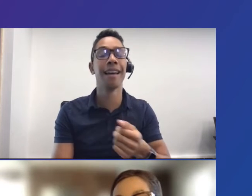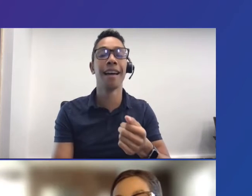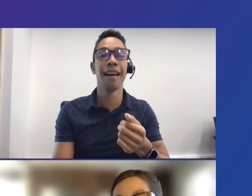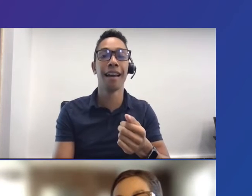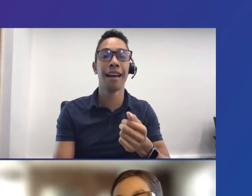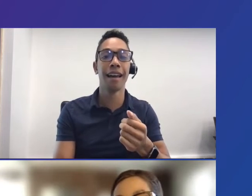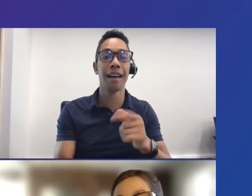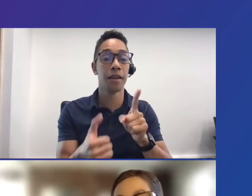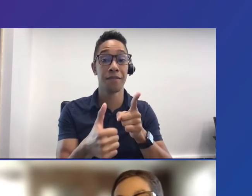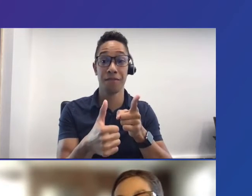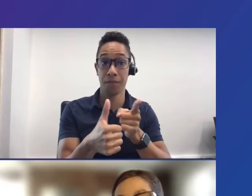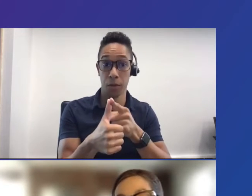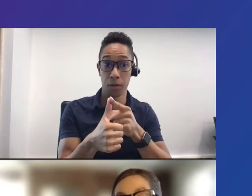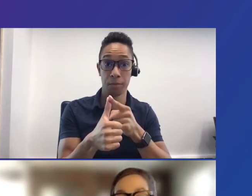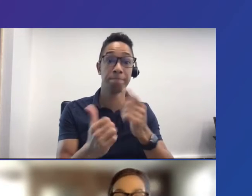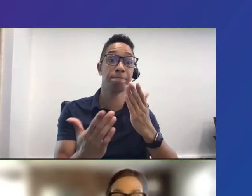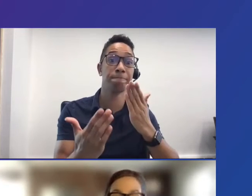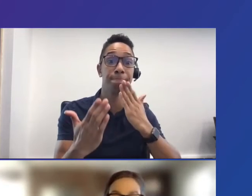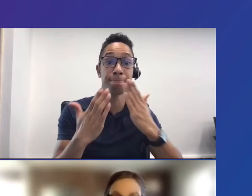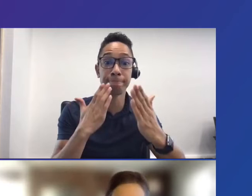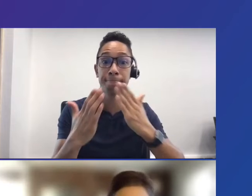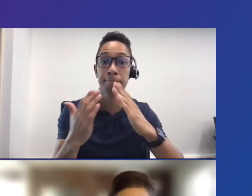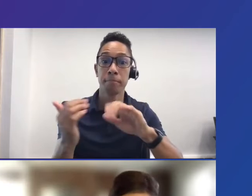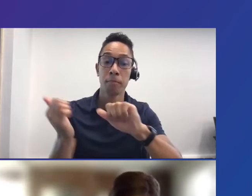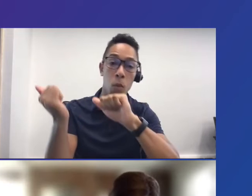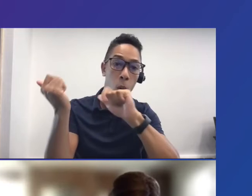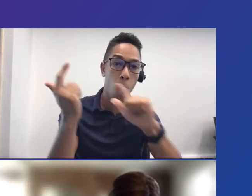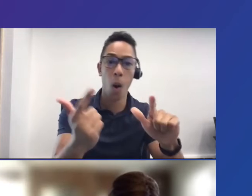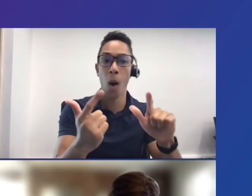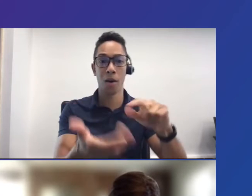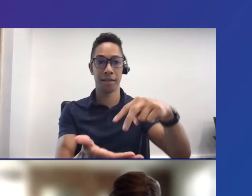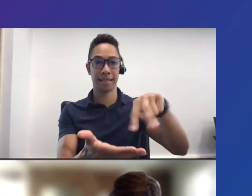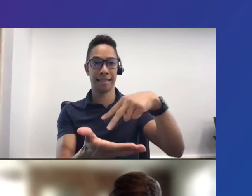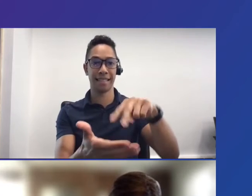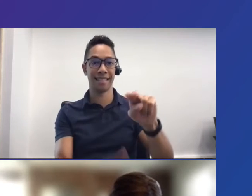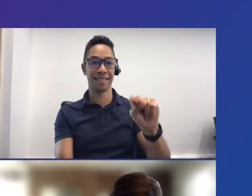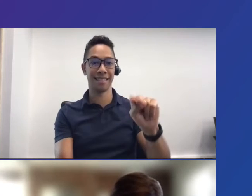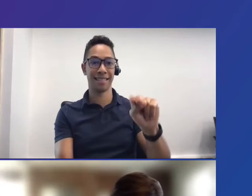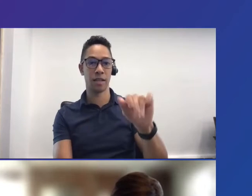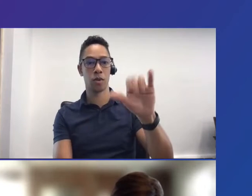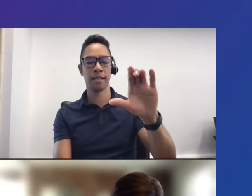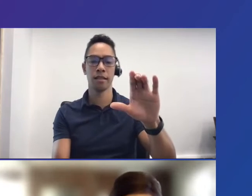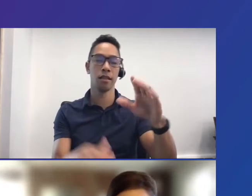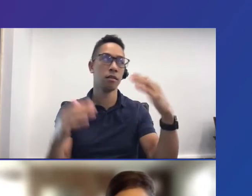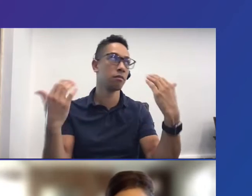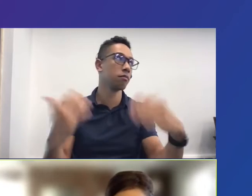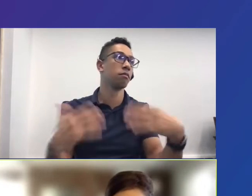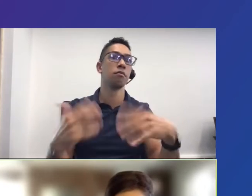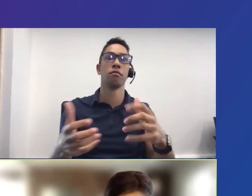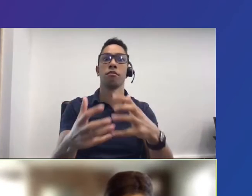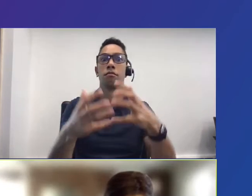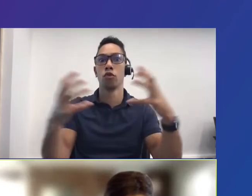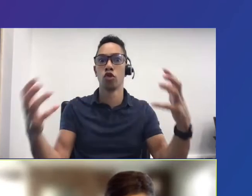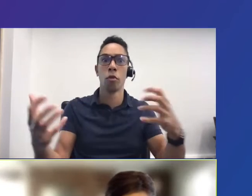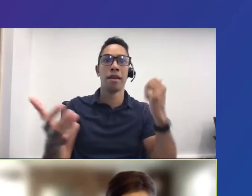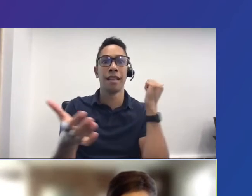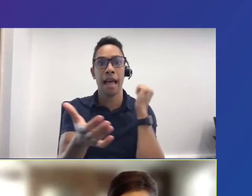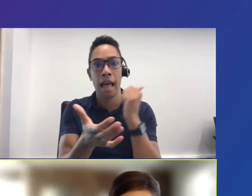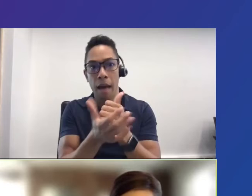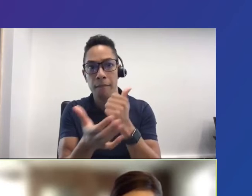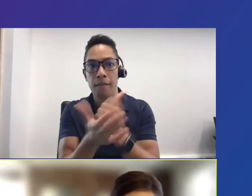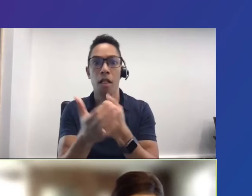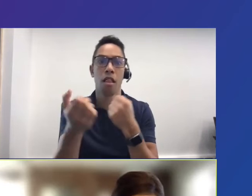I first wanted to thank all at Dance NYC who have been so helpful throughout